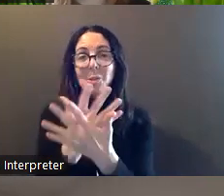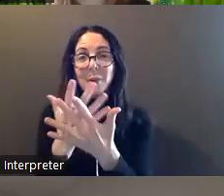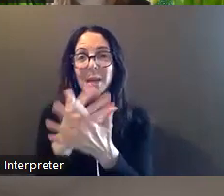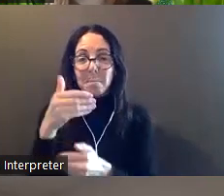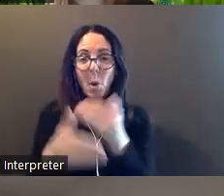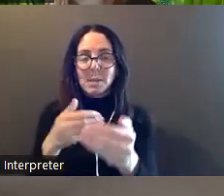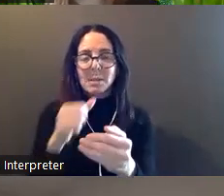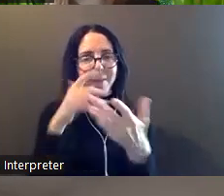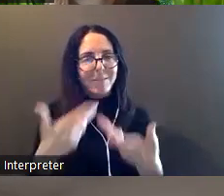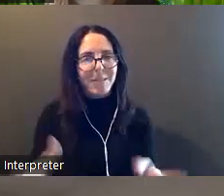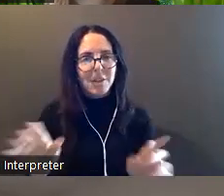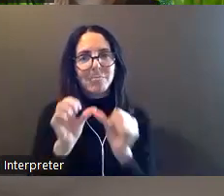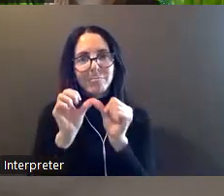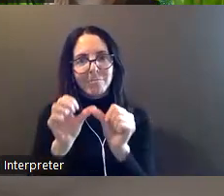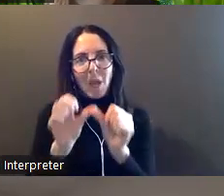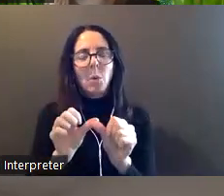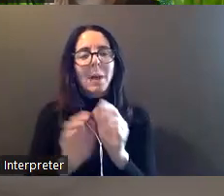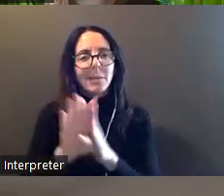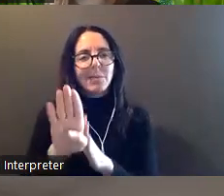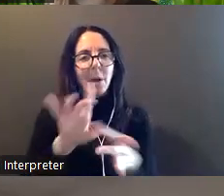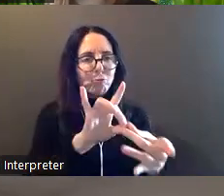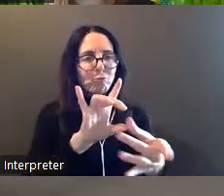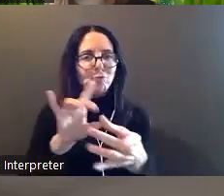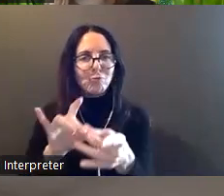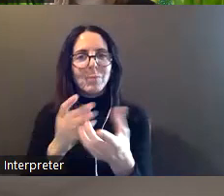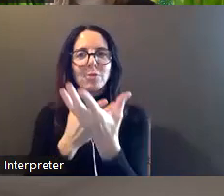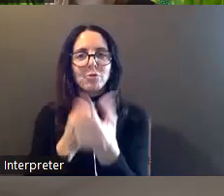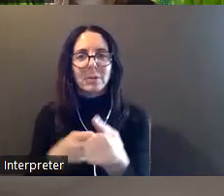ongoing as we develop rapport and trust with our clients.